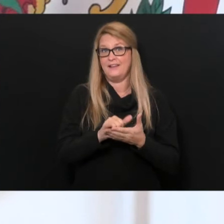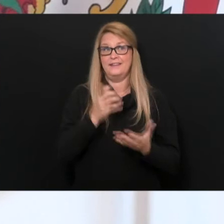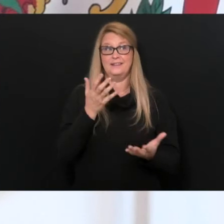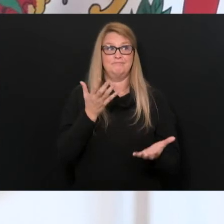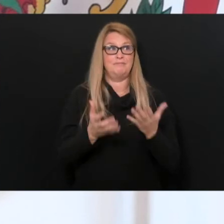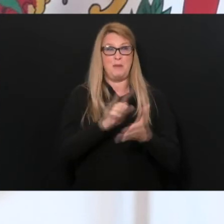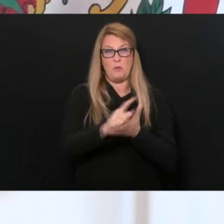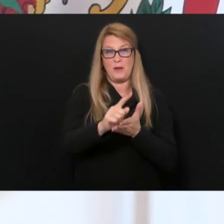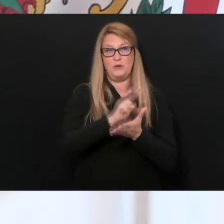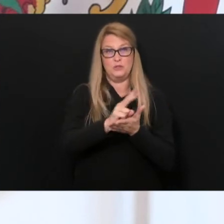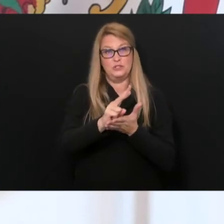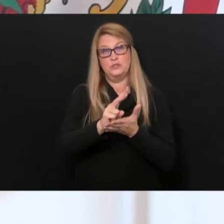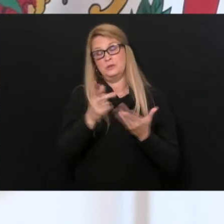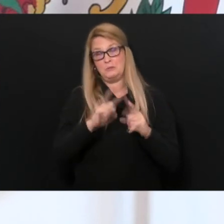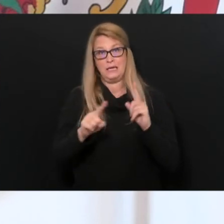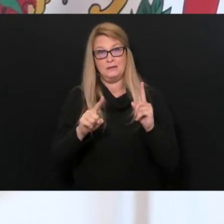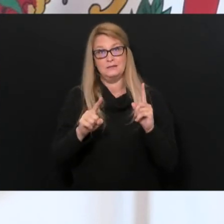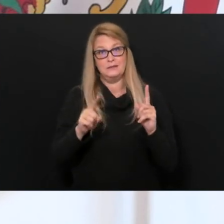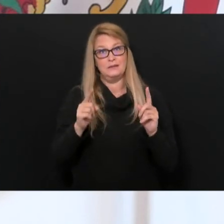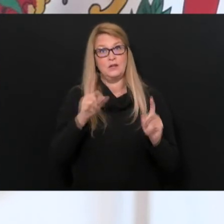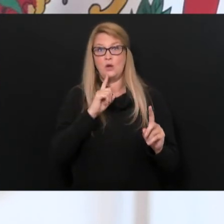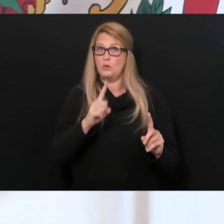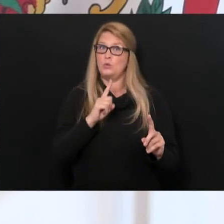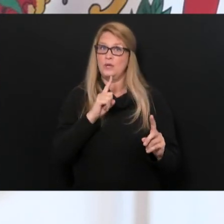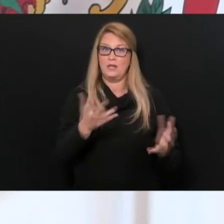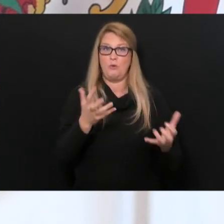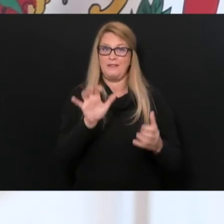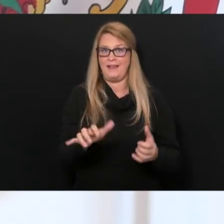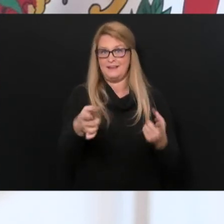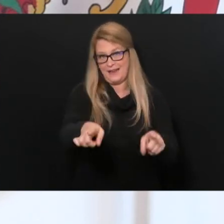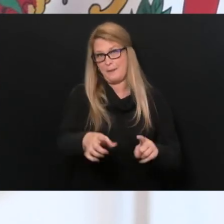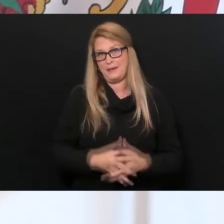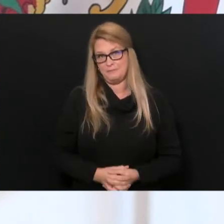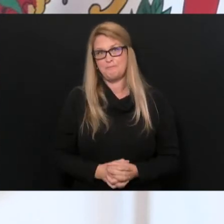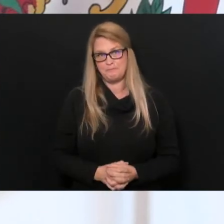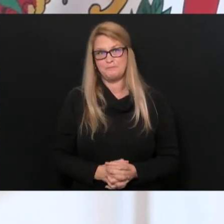week beyond that, but I'm really pushing to get it done right now.